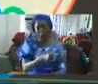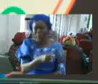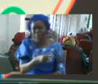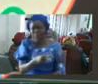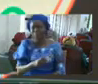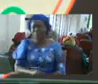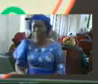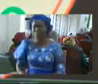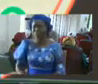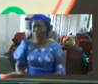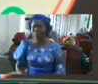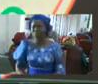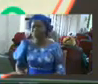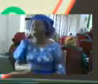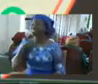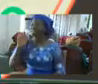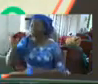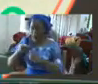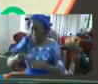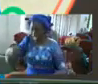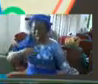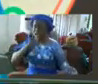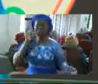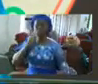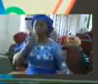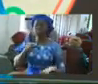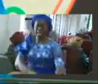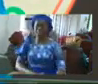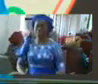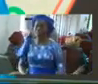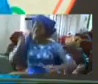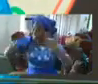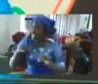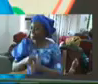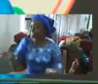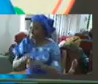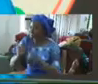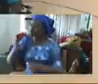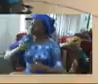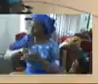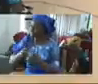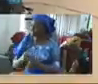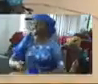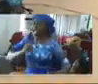Tell the fellow next to you, I'm not going to die. Say it as if you mean it.